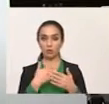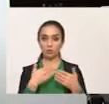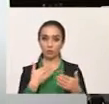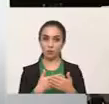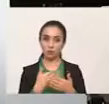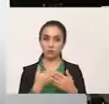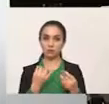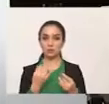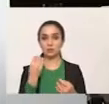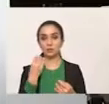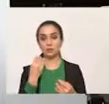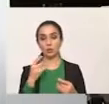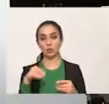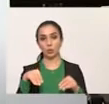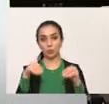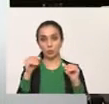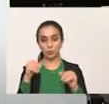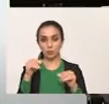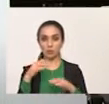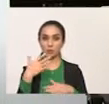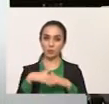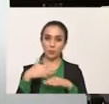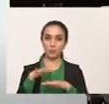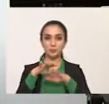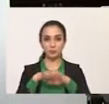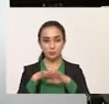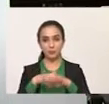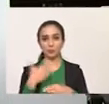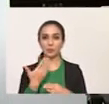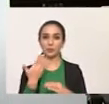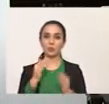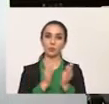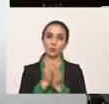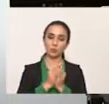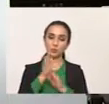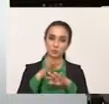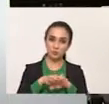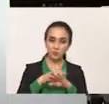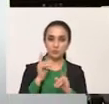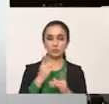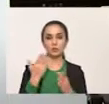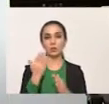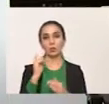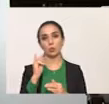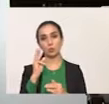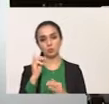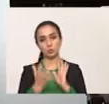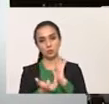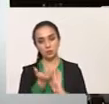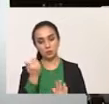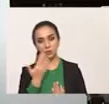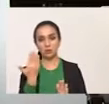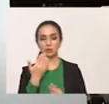sifatida, ulardan tuzlamalarni tuzlashda, sirka olishda, spirt olishda va boshqa bir